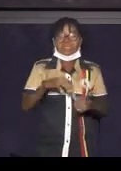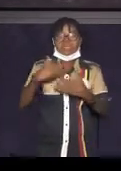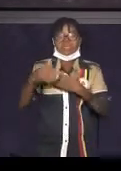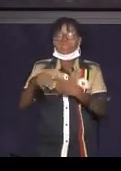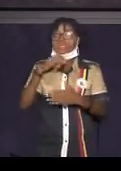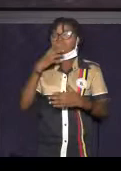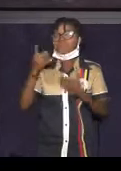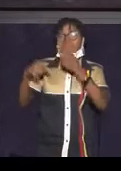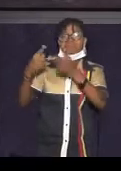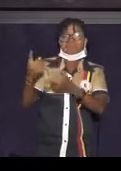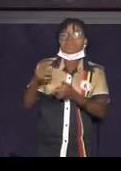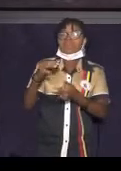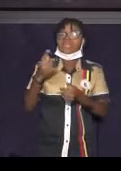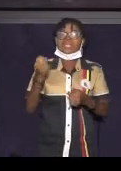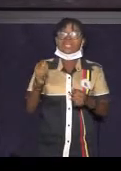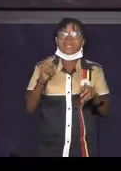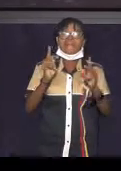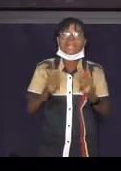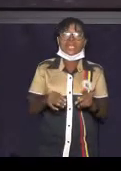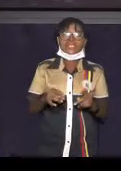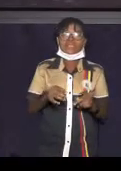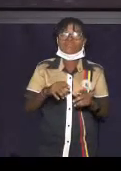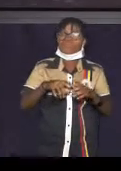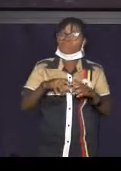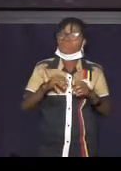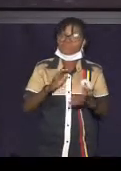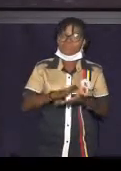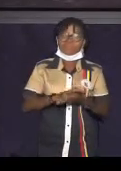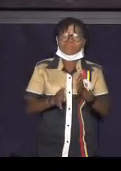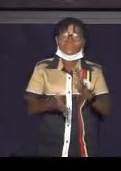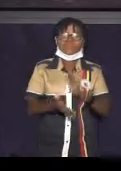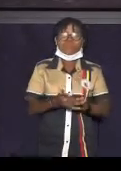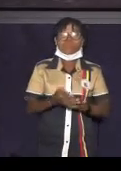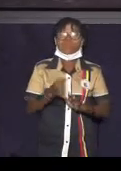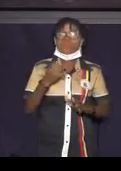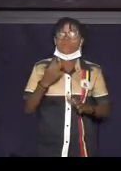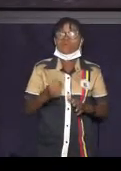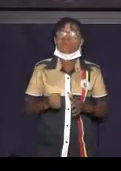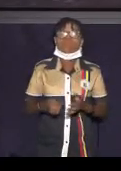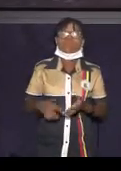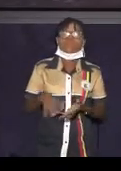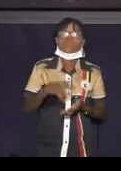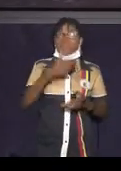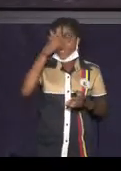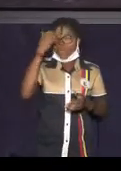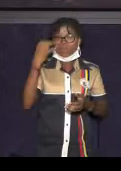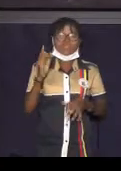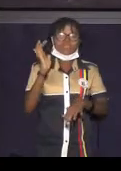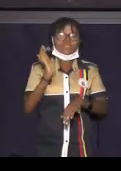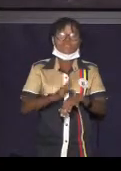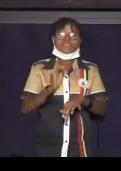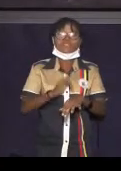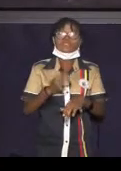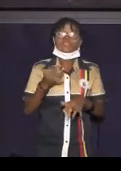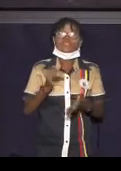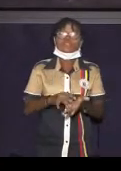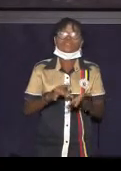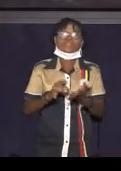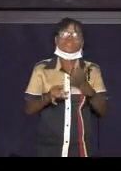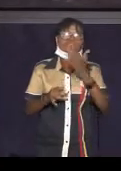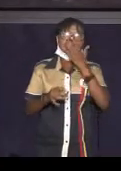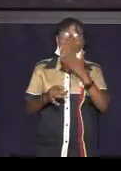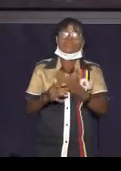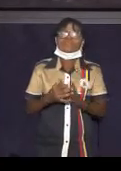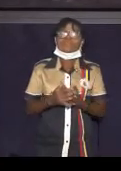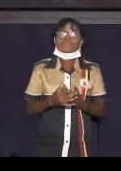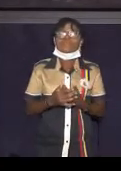that, the person become a truant because of the effect of the drug abuse on him or her. Incoordination,